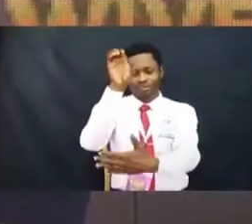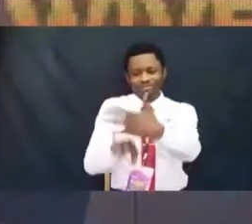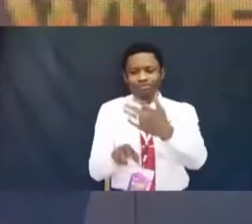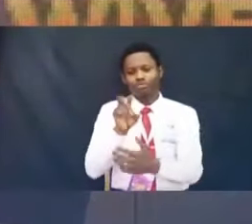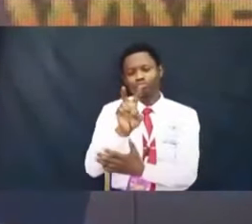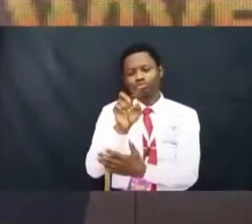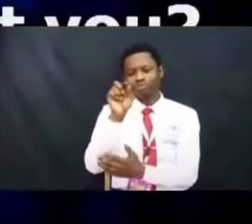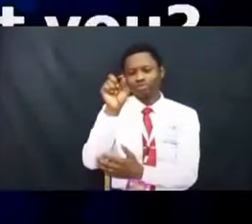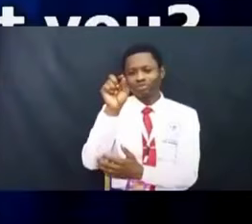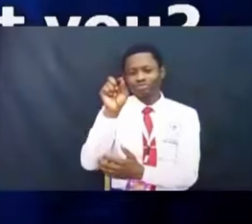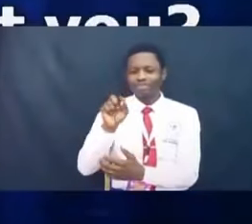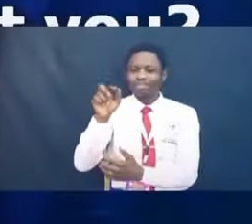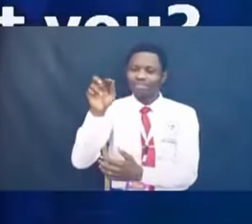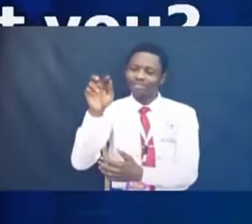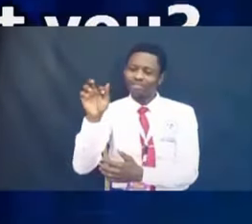20.